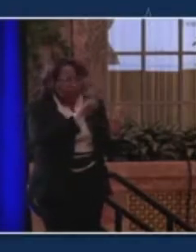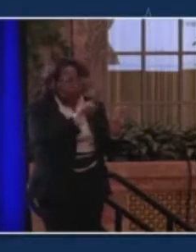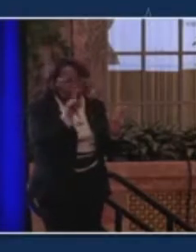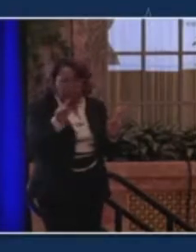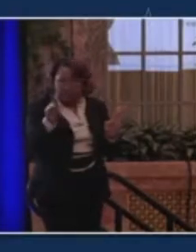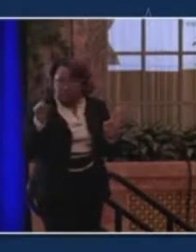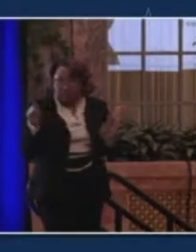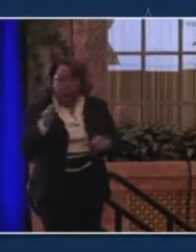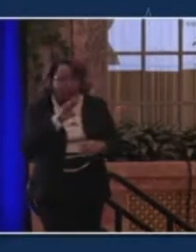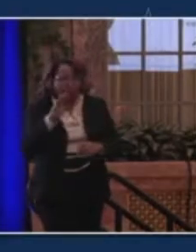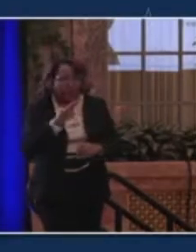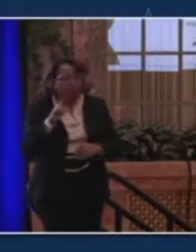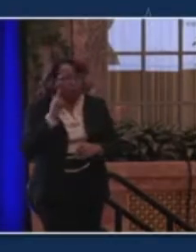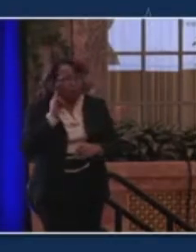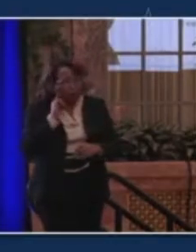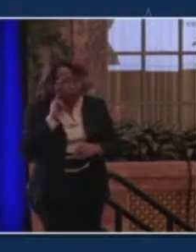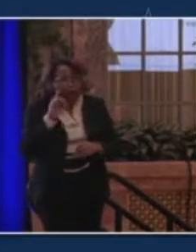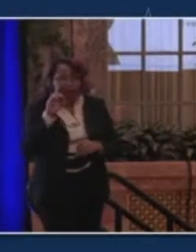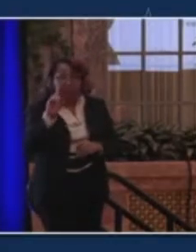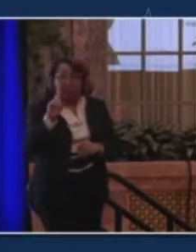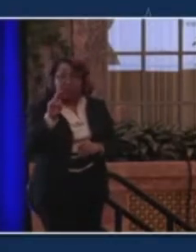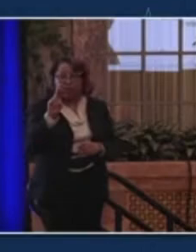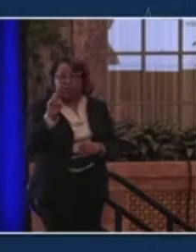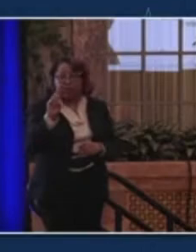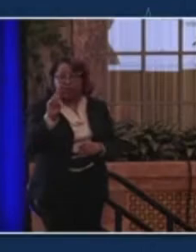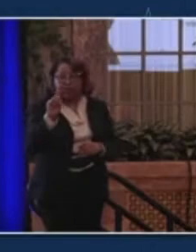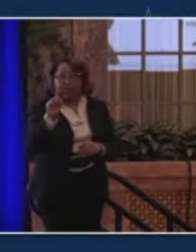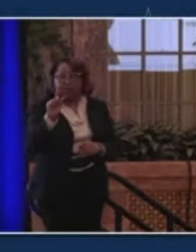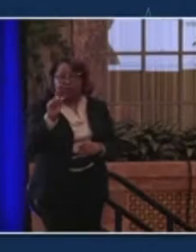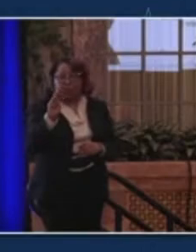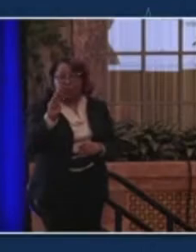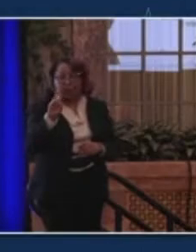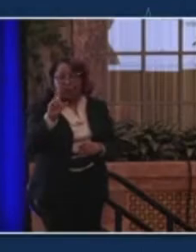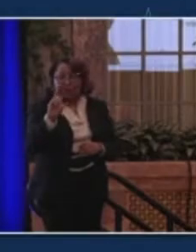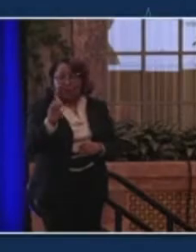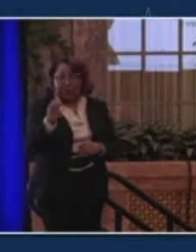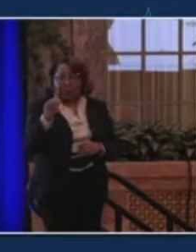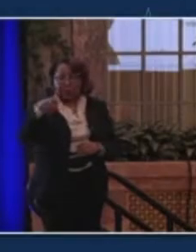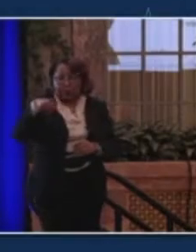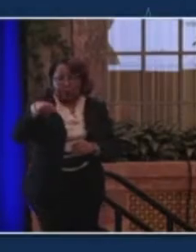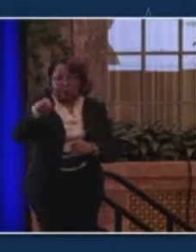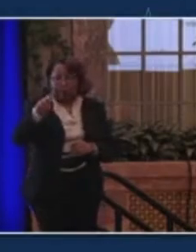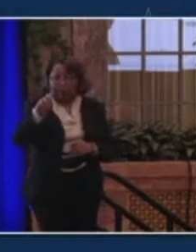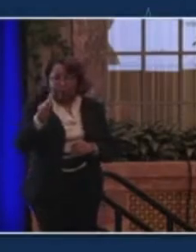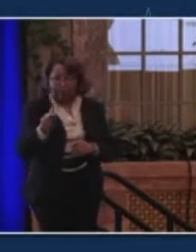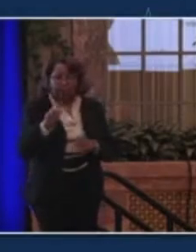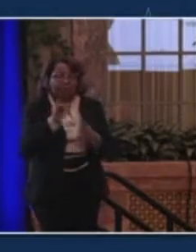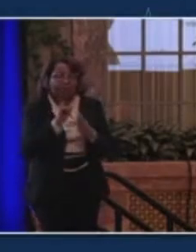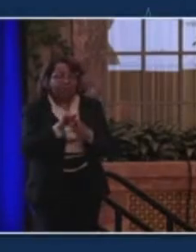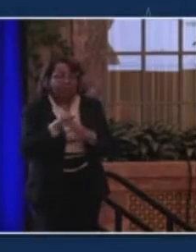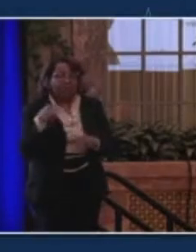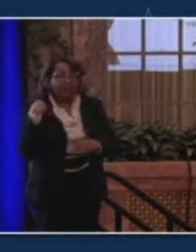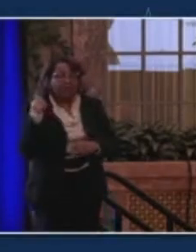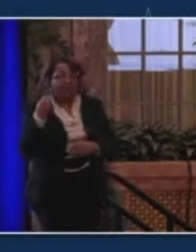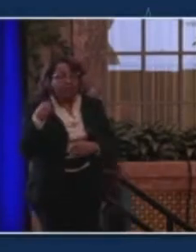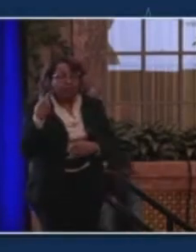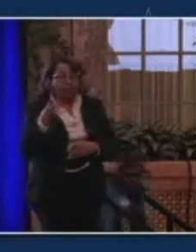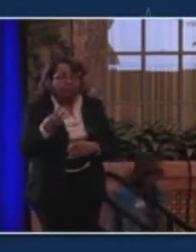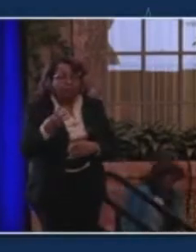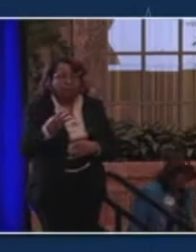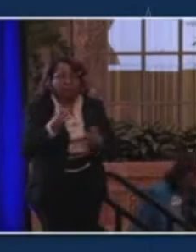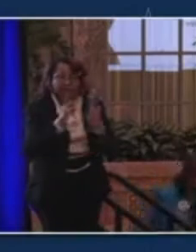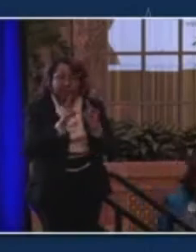never heard of DuSable Park, it is Harold's legacy for the people of the city